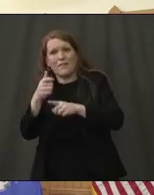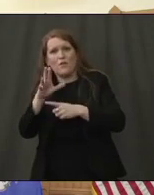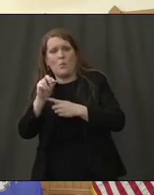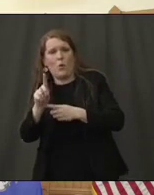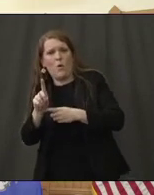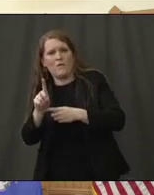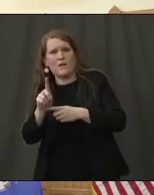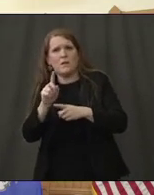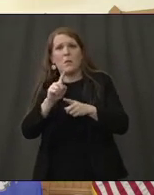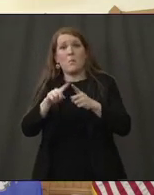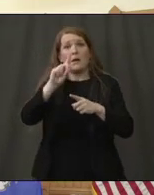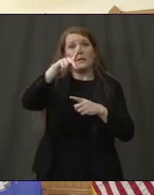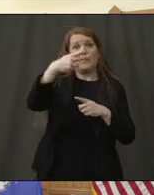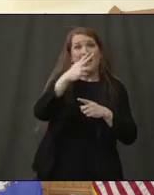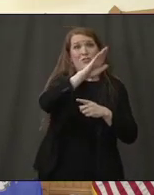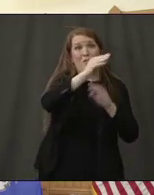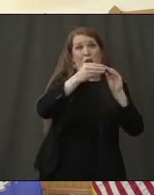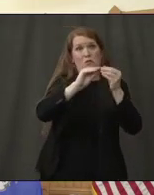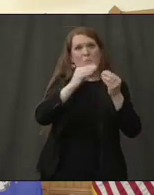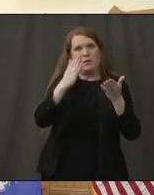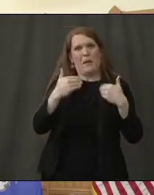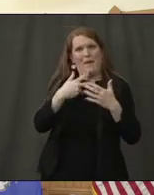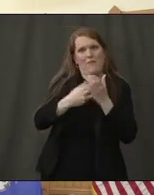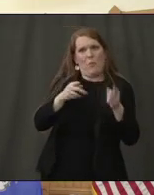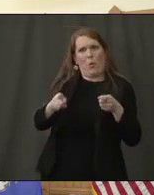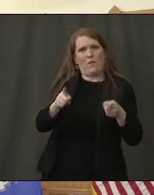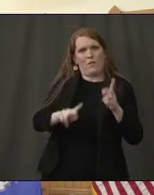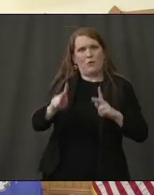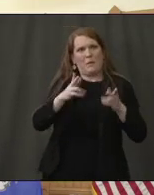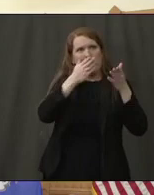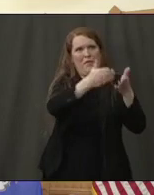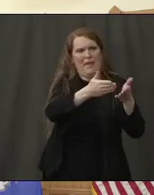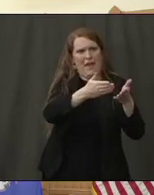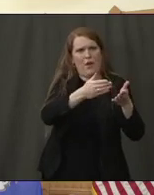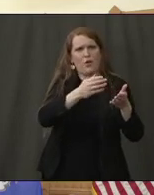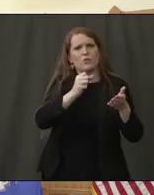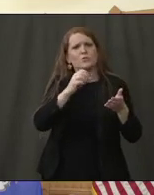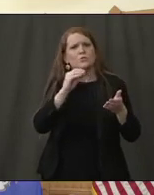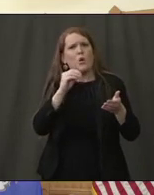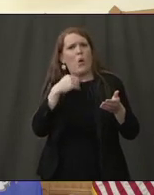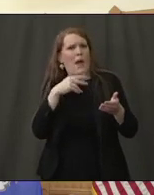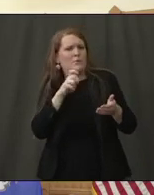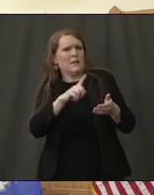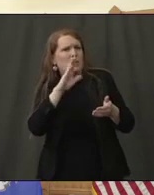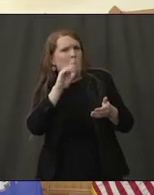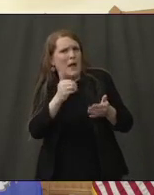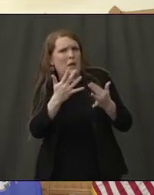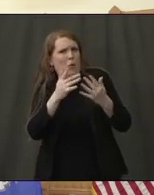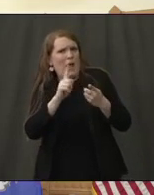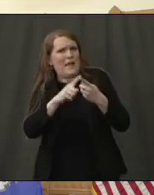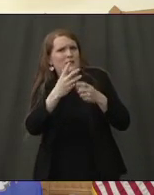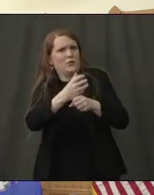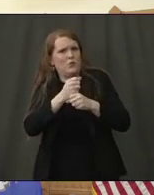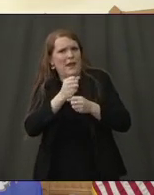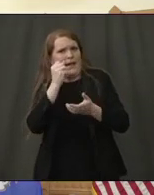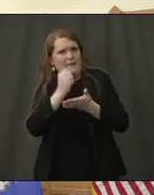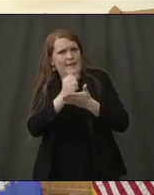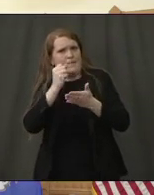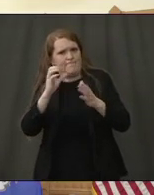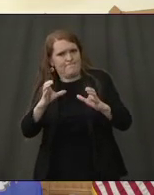just questioning, why can't you get that confirmed death certificate from the medical examiner's